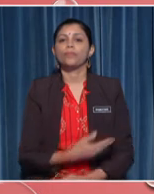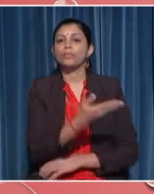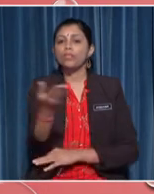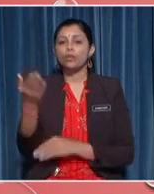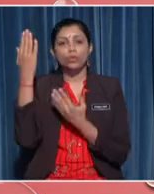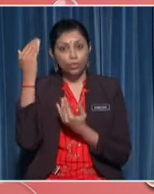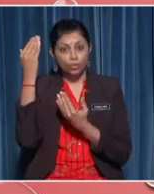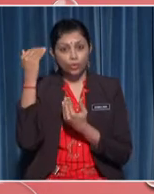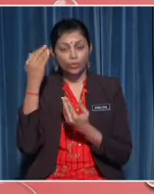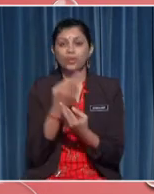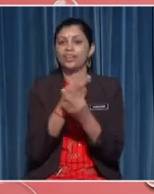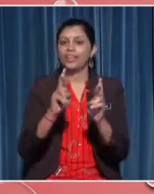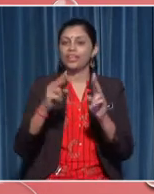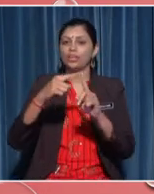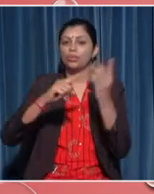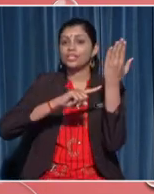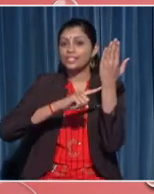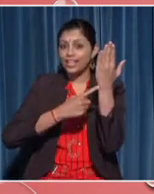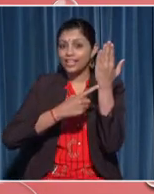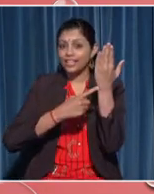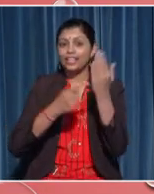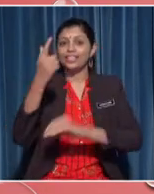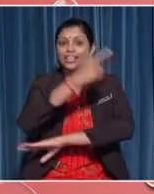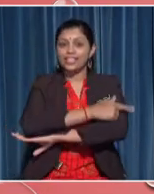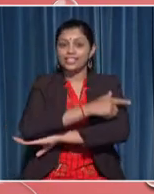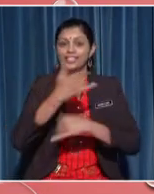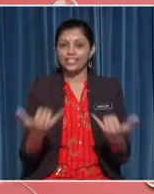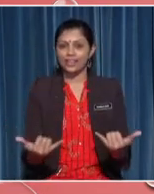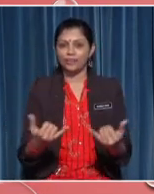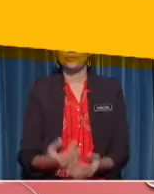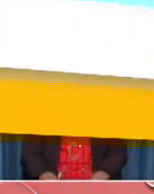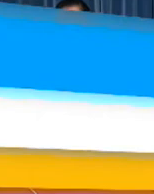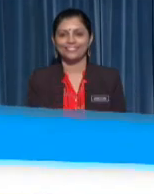are ready to start the lesson now.